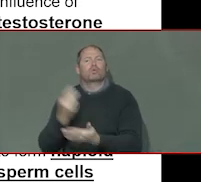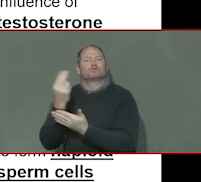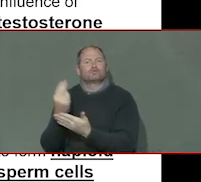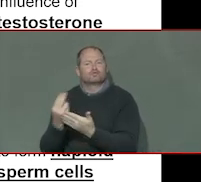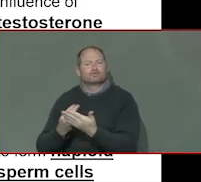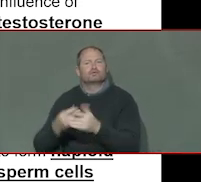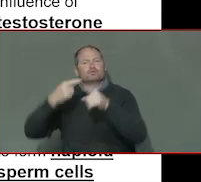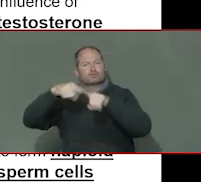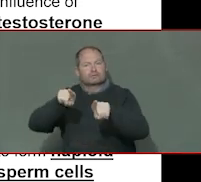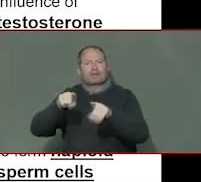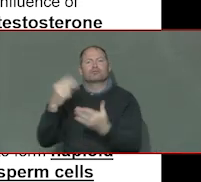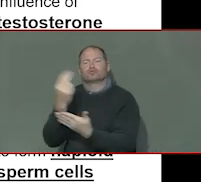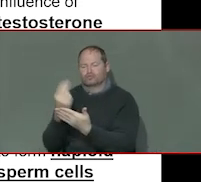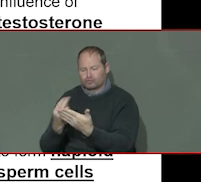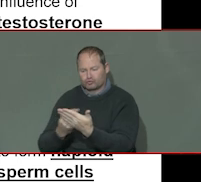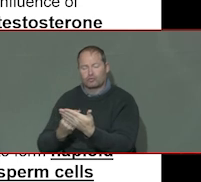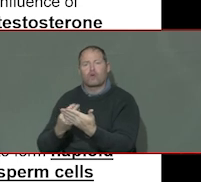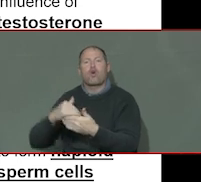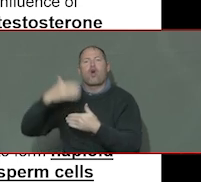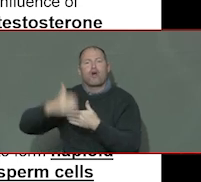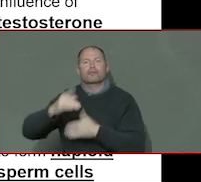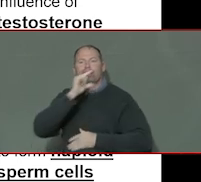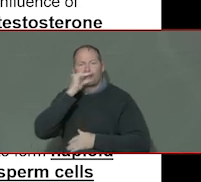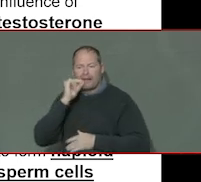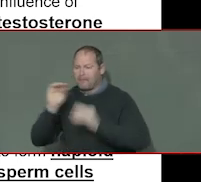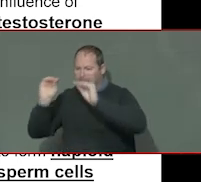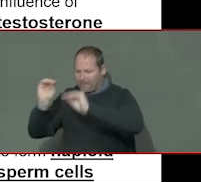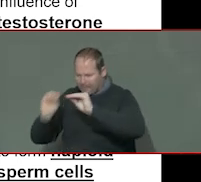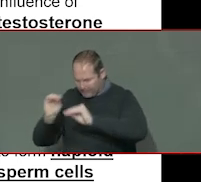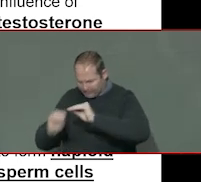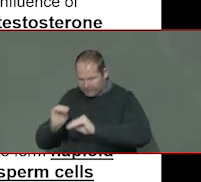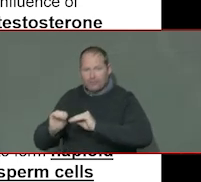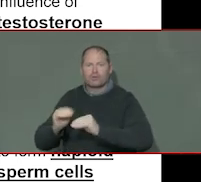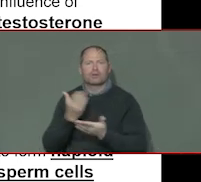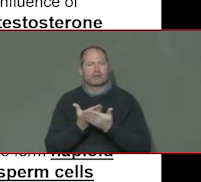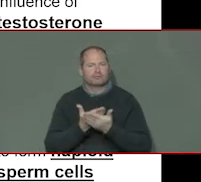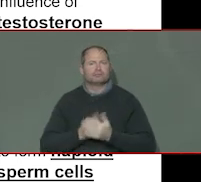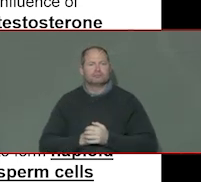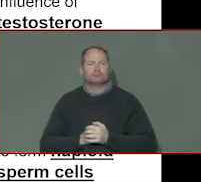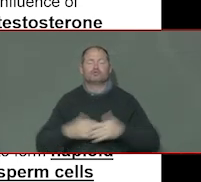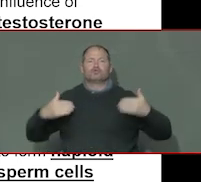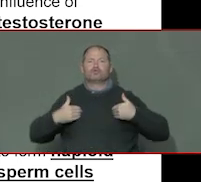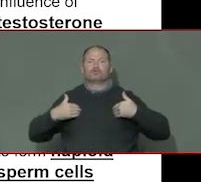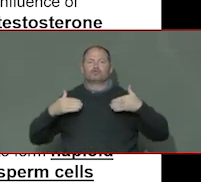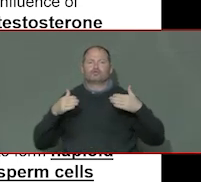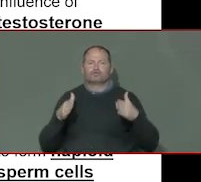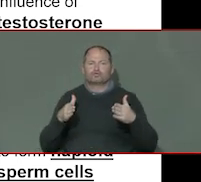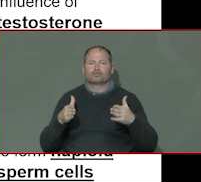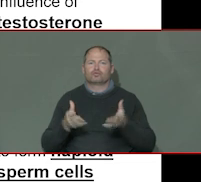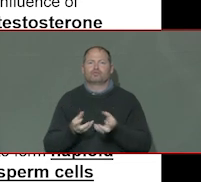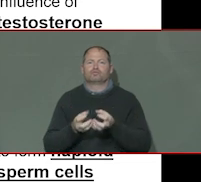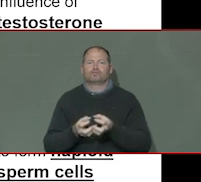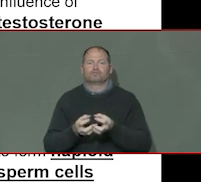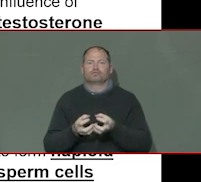go and draw it by yourself. That's the best advice that I can give you. But we always start at the beginning. The scrotum on